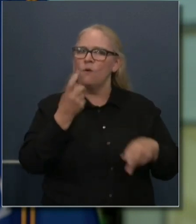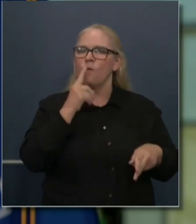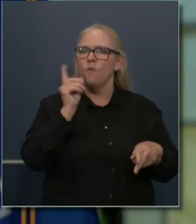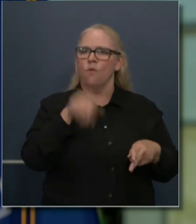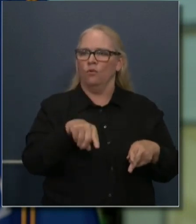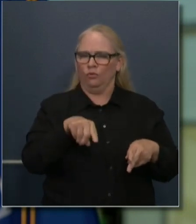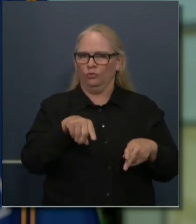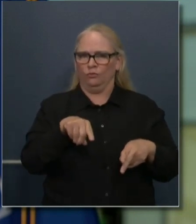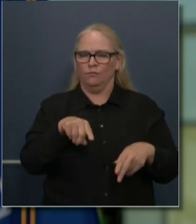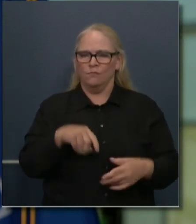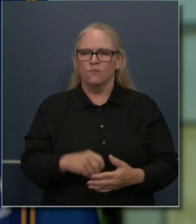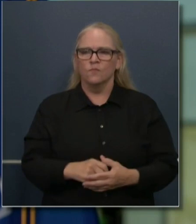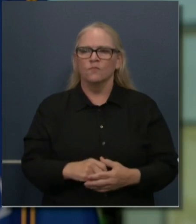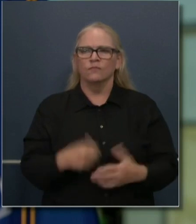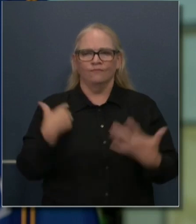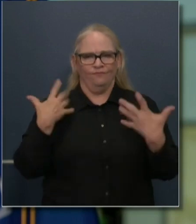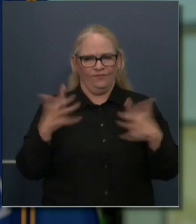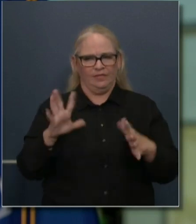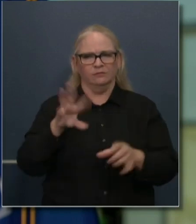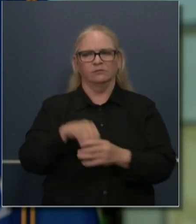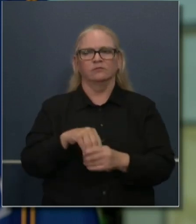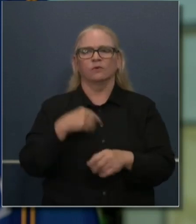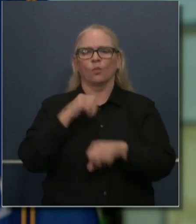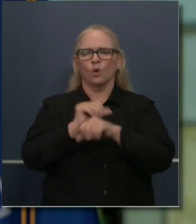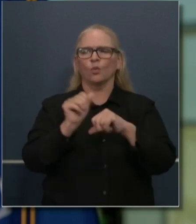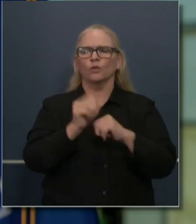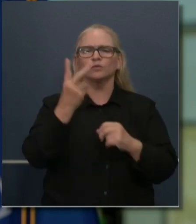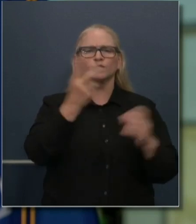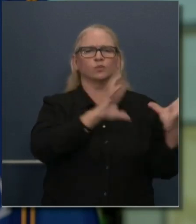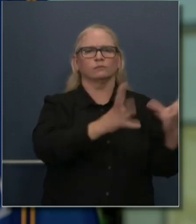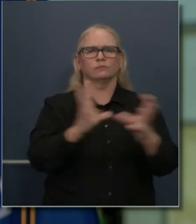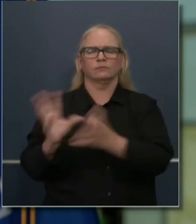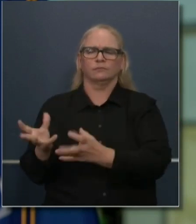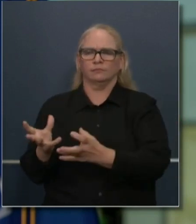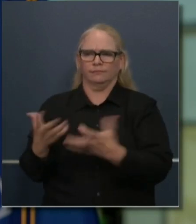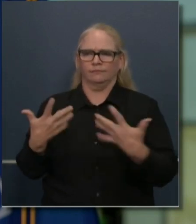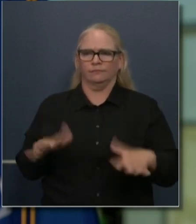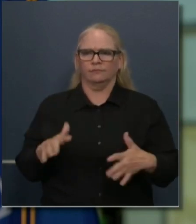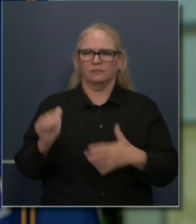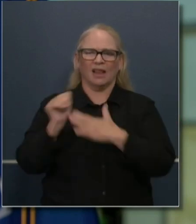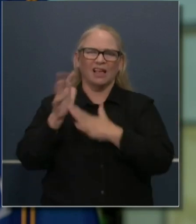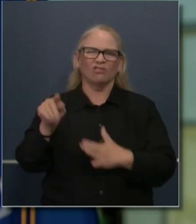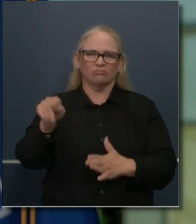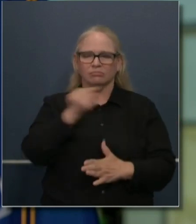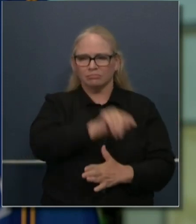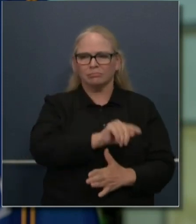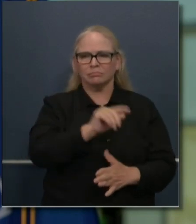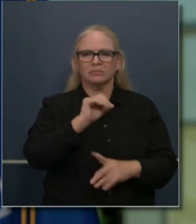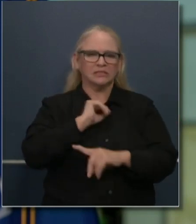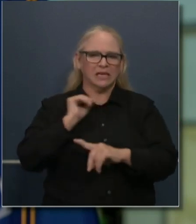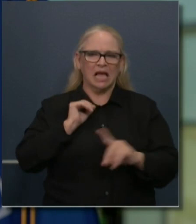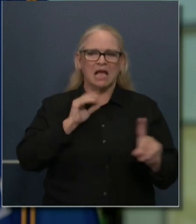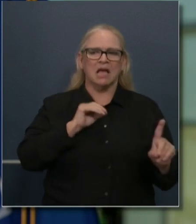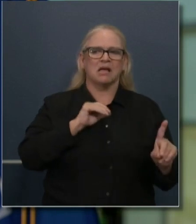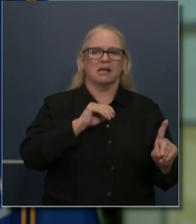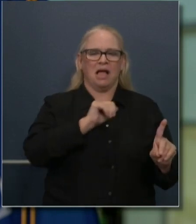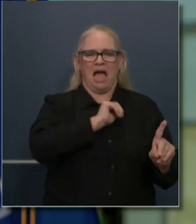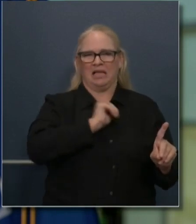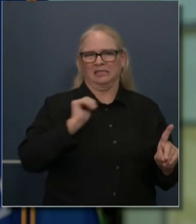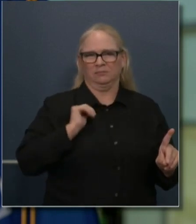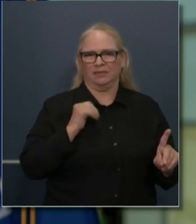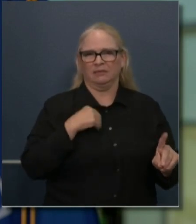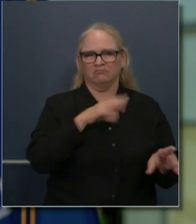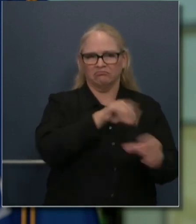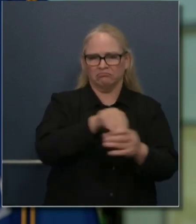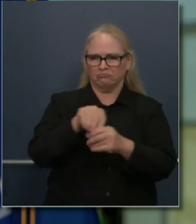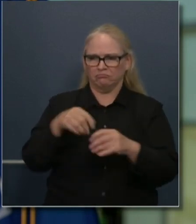two legislative leaders, Caballero and Chu in particular, leadership in the Senate and the Assembly, and